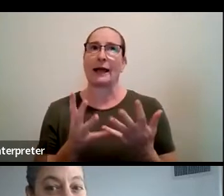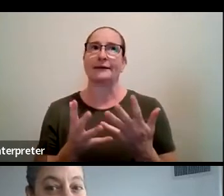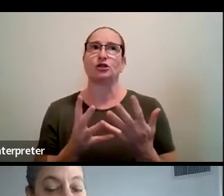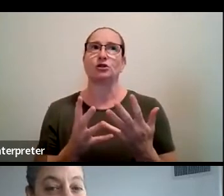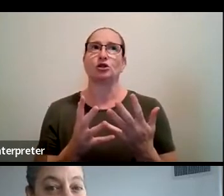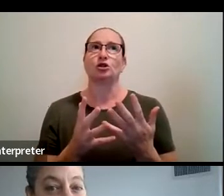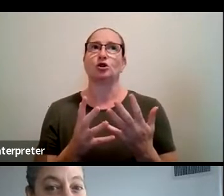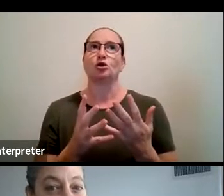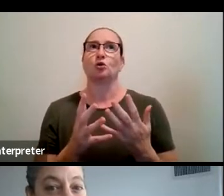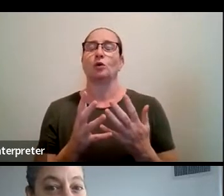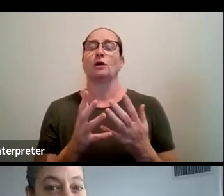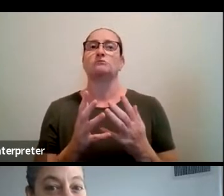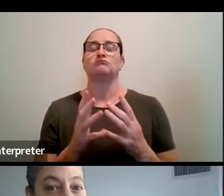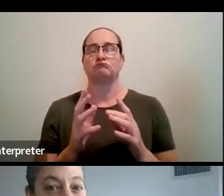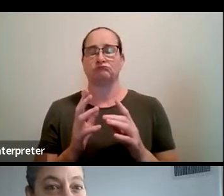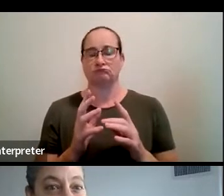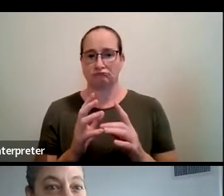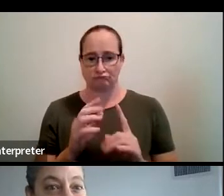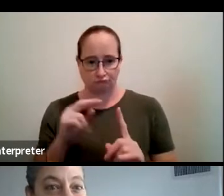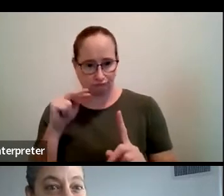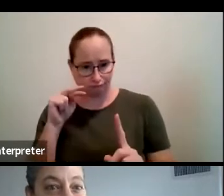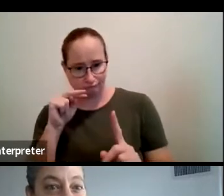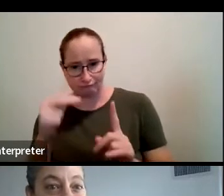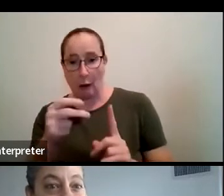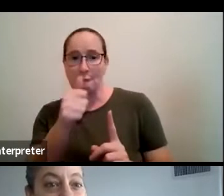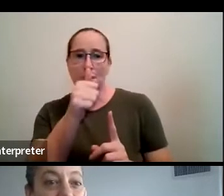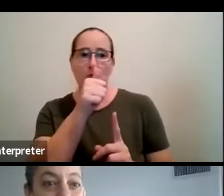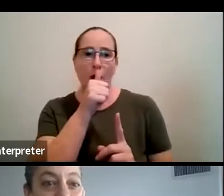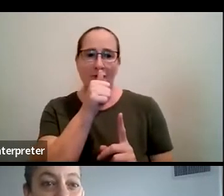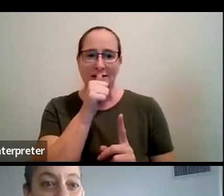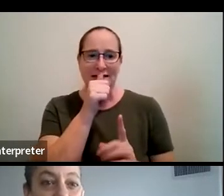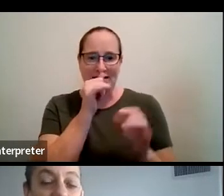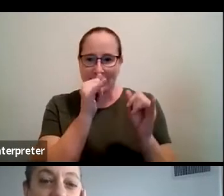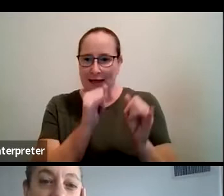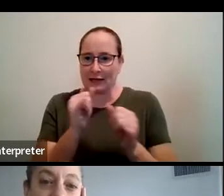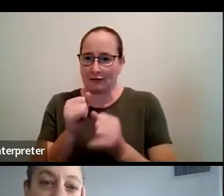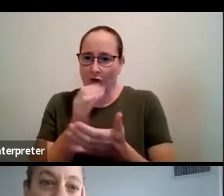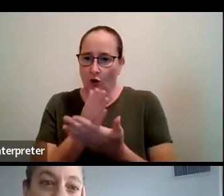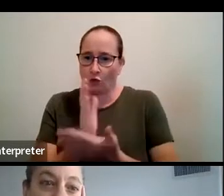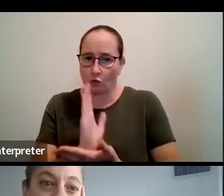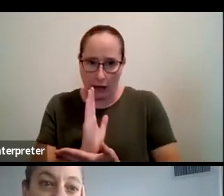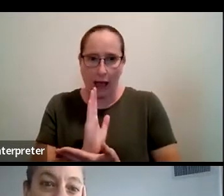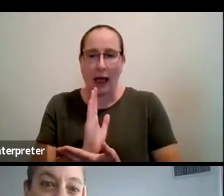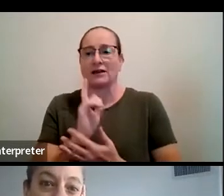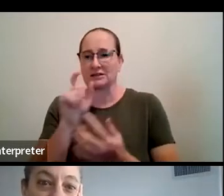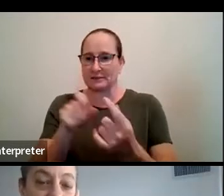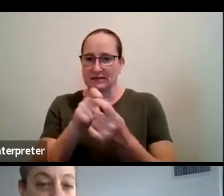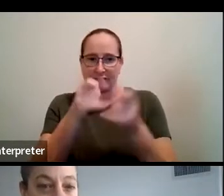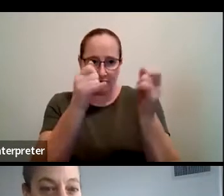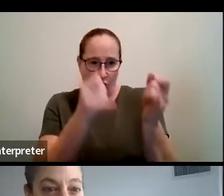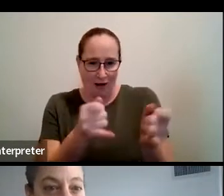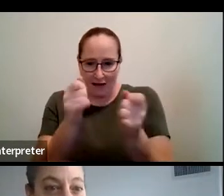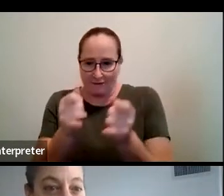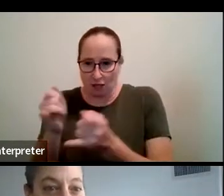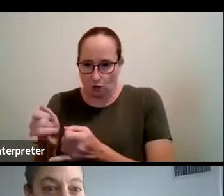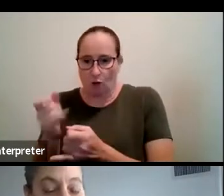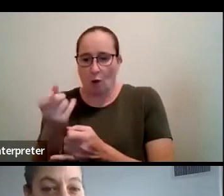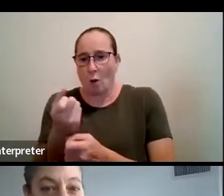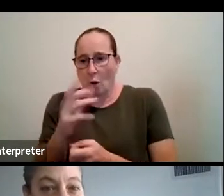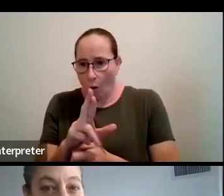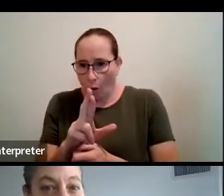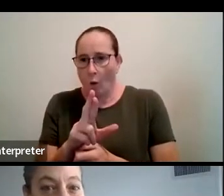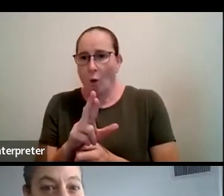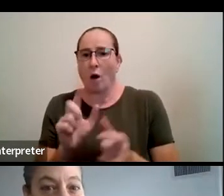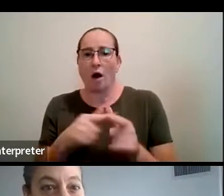contextualize this. So when we talk about privacy, privacy is an individual right that is reserved exclusively for individuals and or